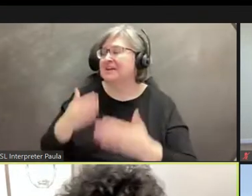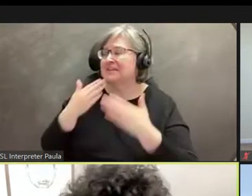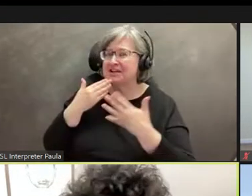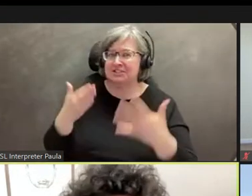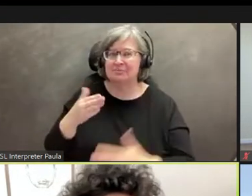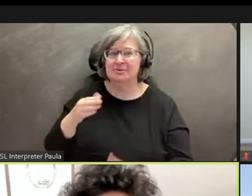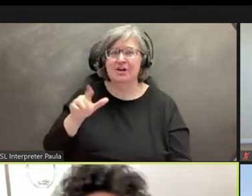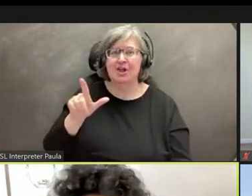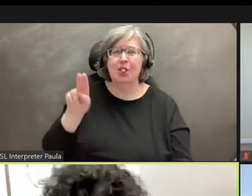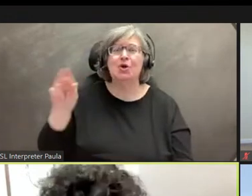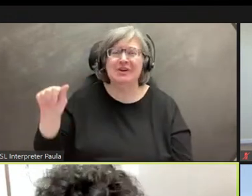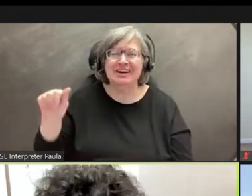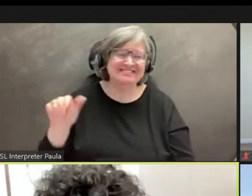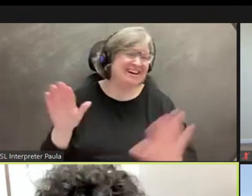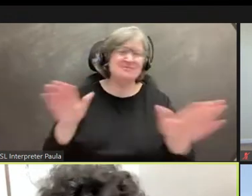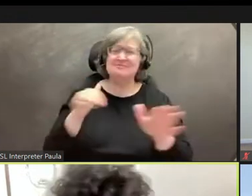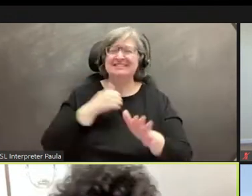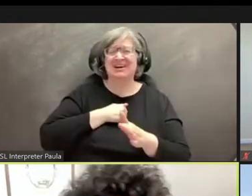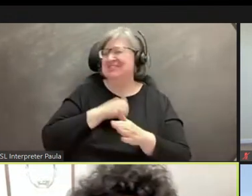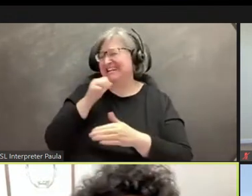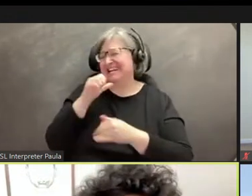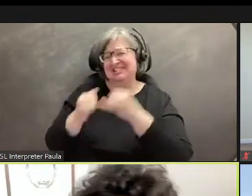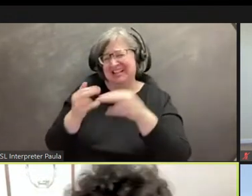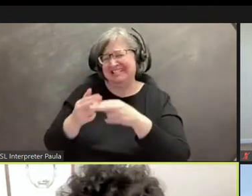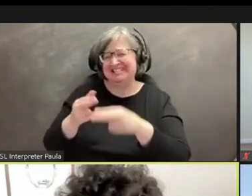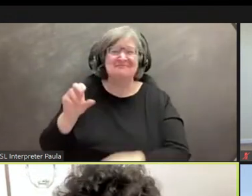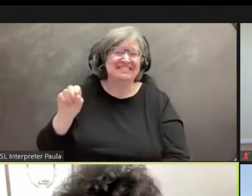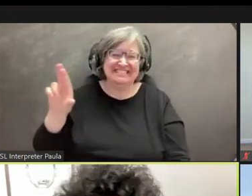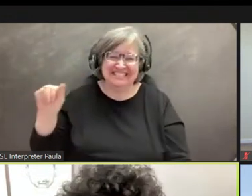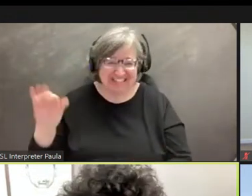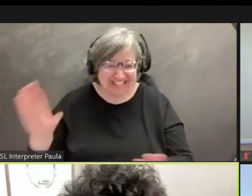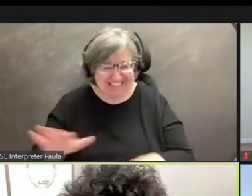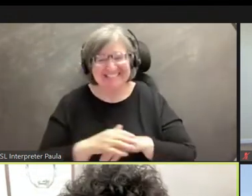Luna. Or I'm sorry, I got you by your last name. Thank you so much, Sarah.